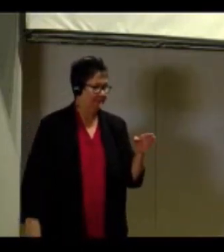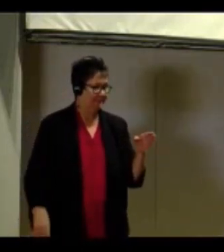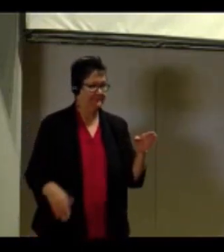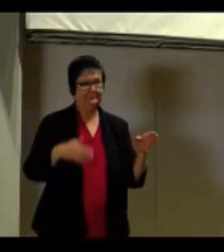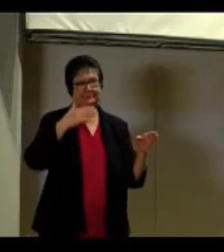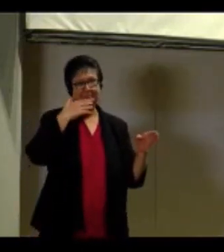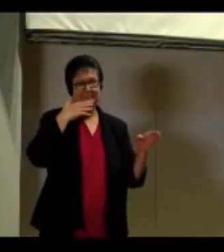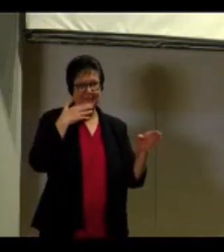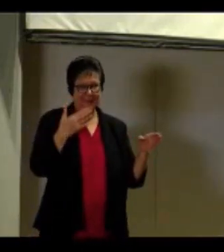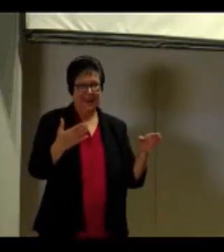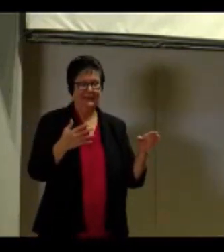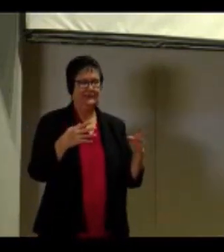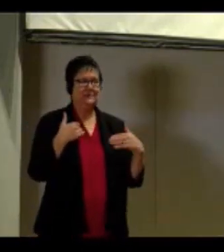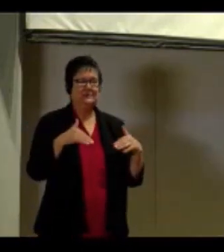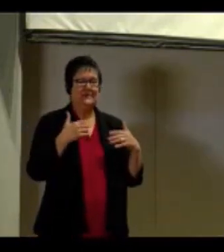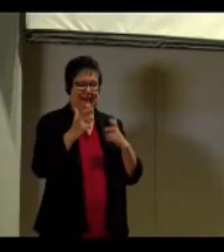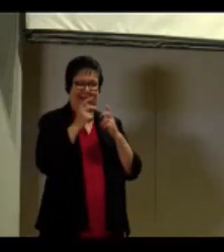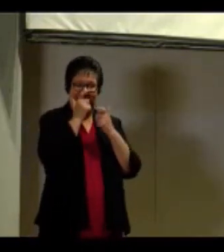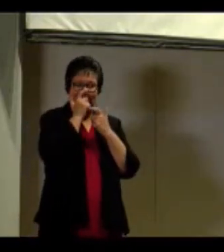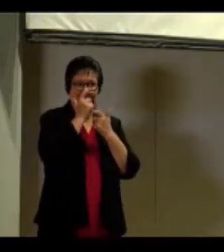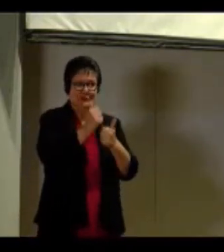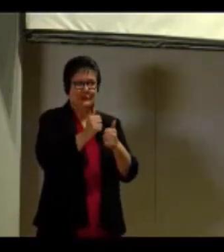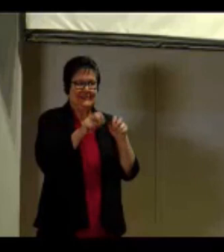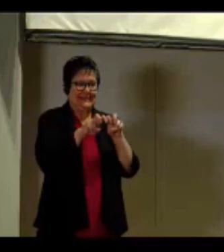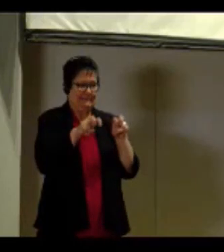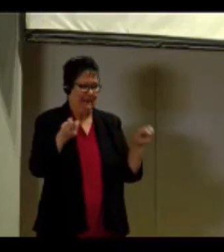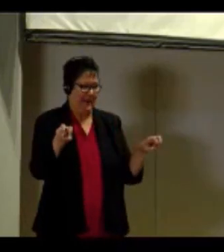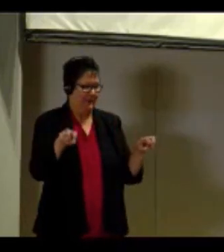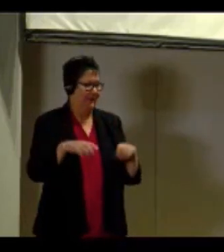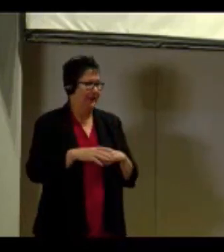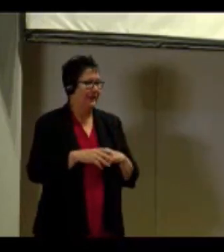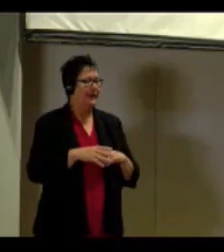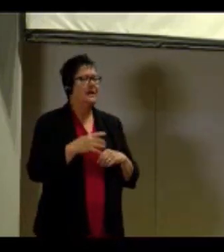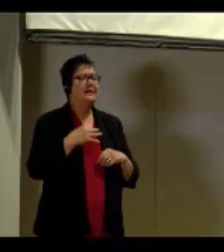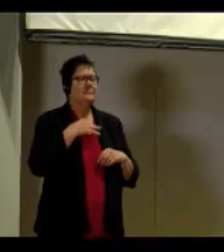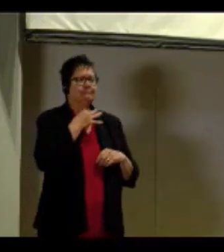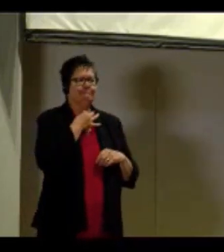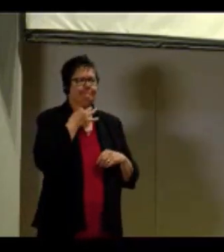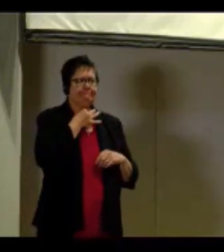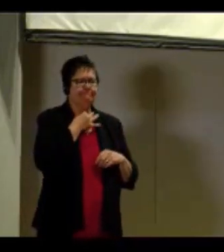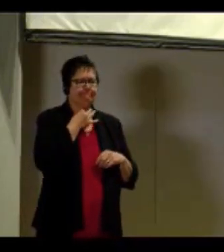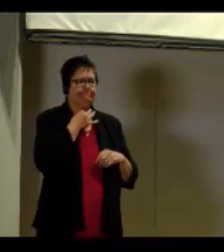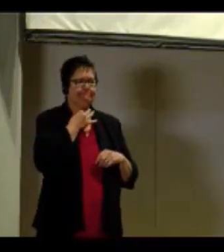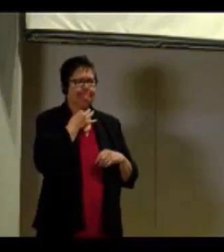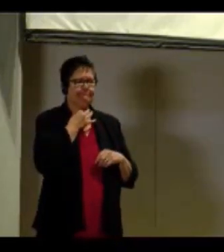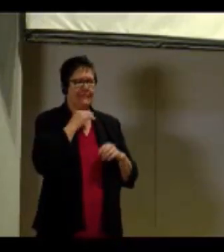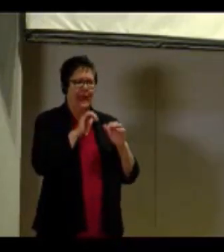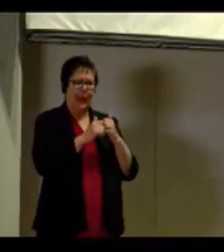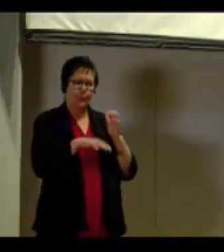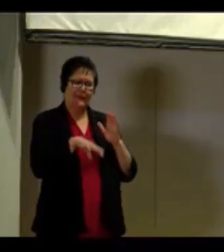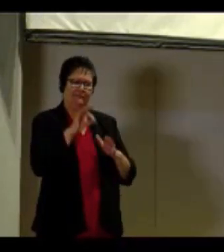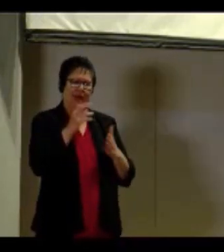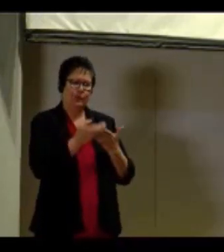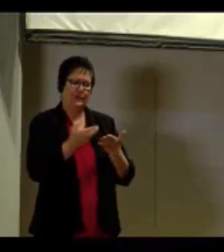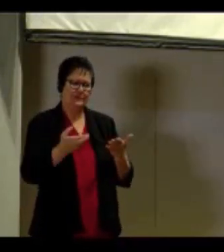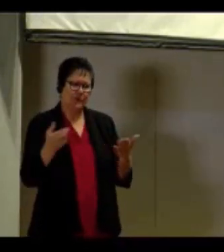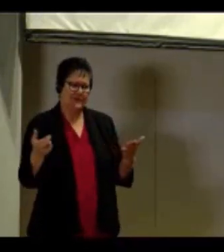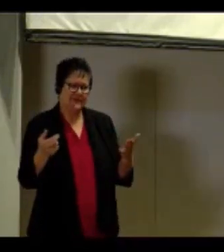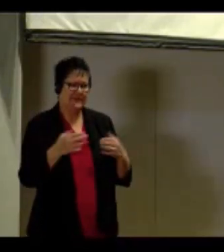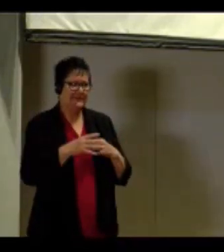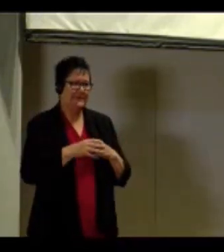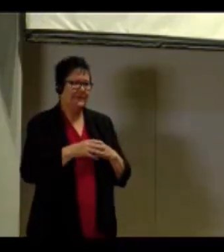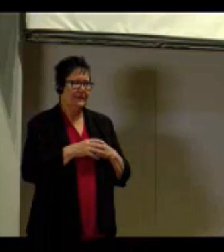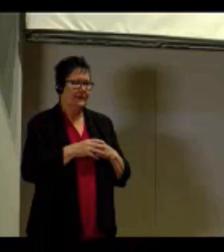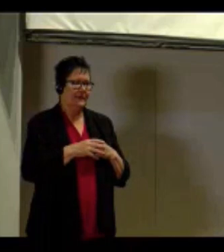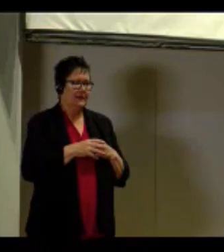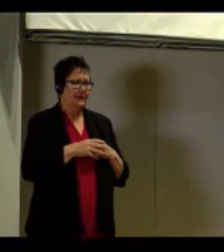Thank you. It's a very interesting panel. My question has to do with finding these resources. And what we're looking